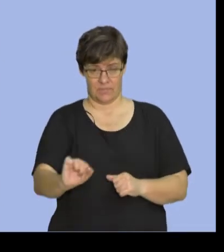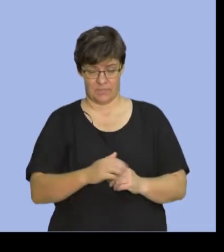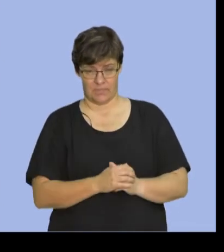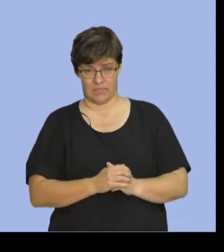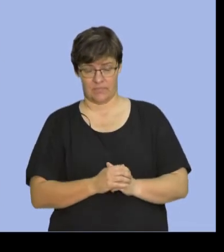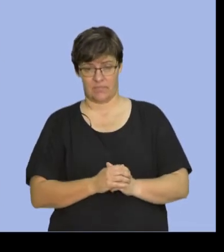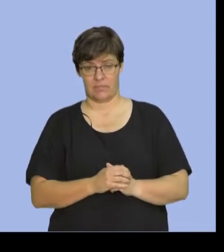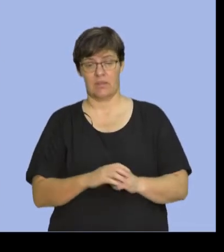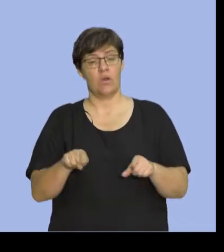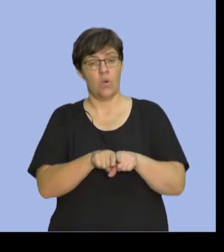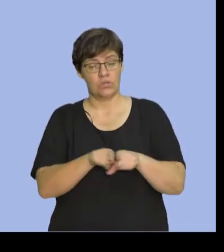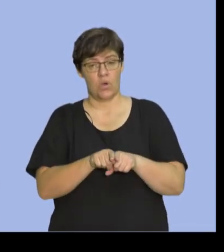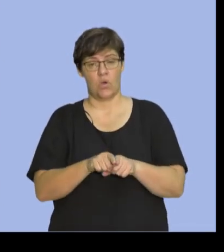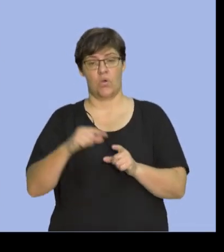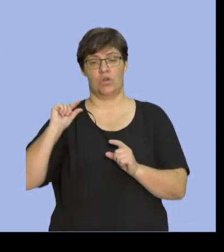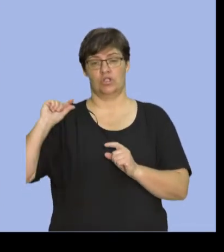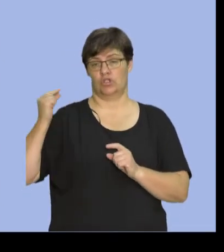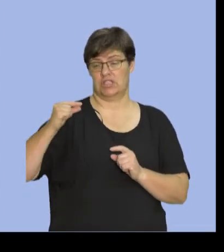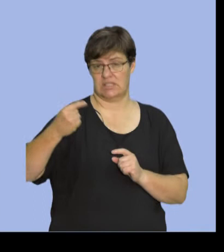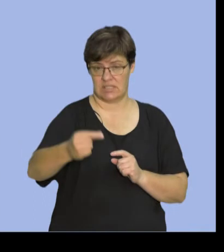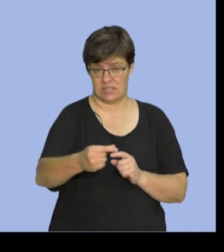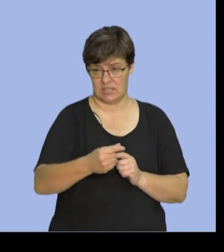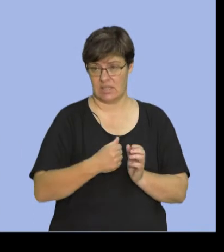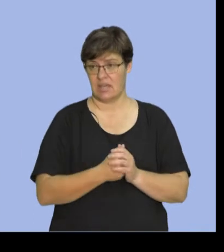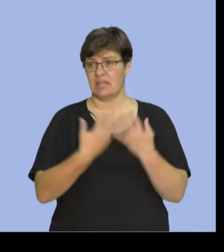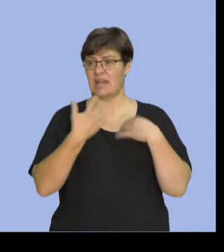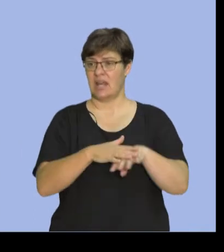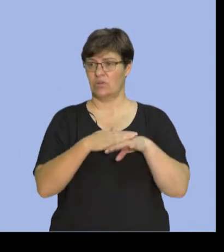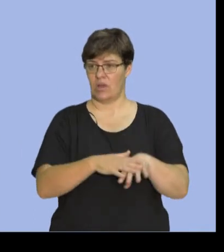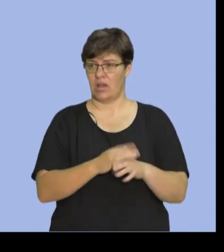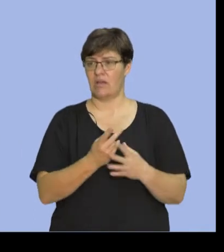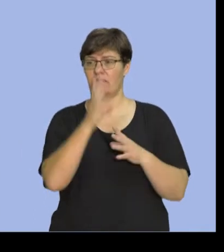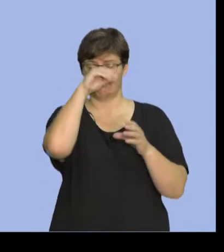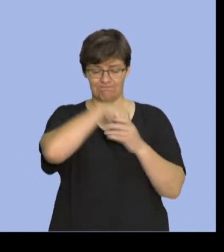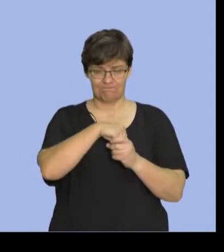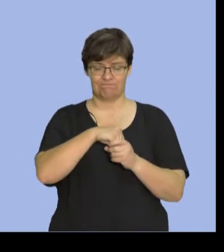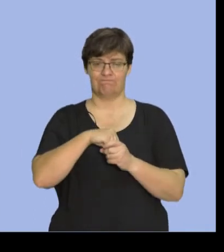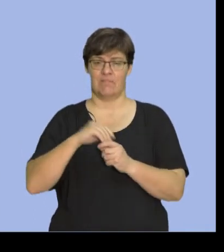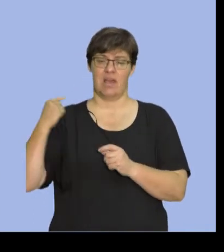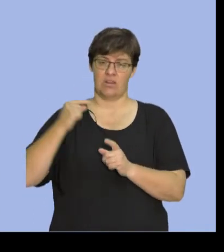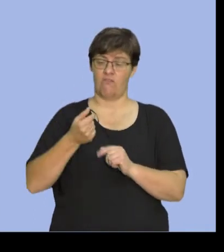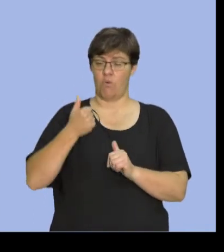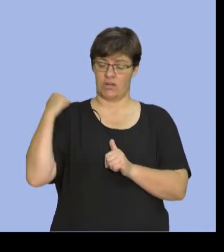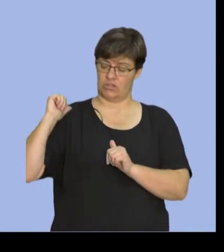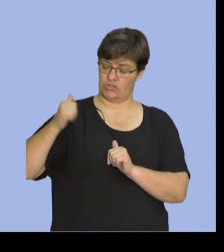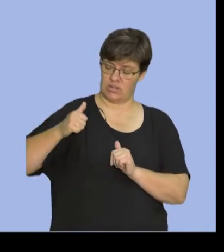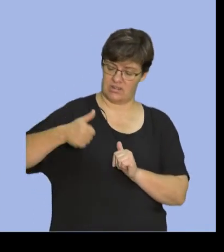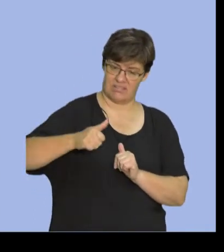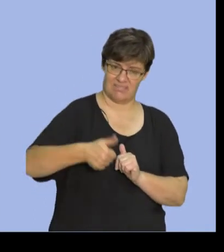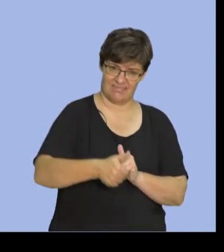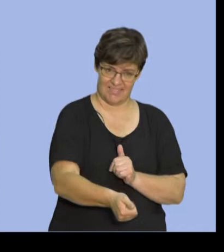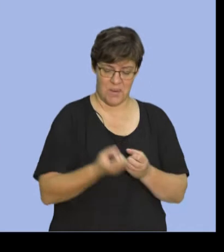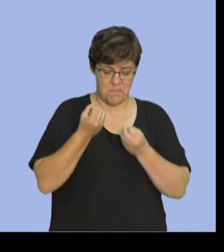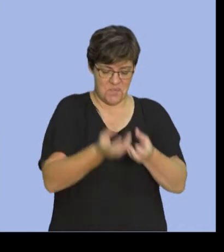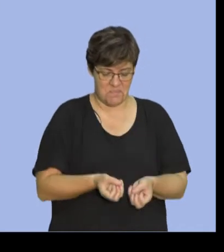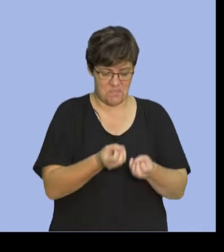carries genes, which is the chromatin network, that carry the genetic information from one generation of cells to the